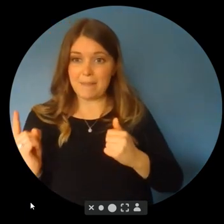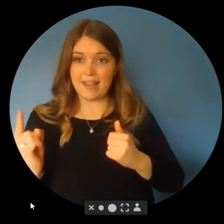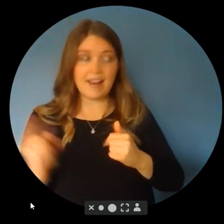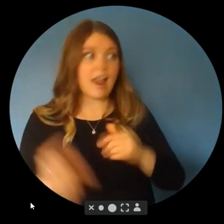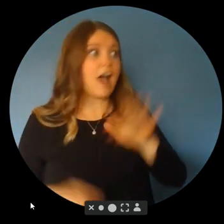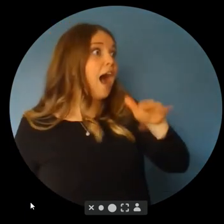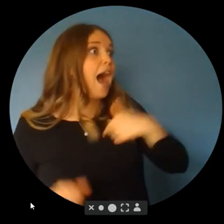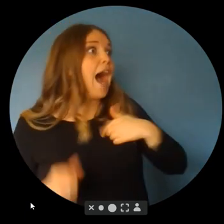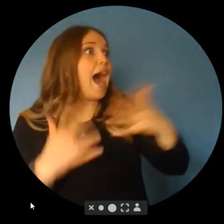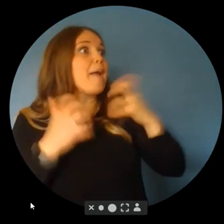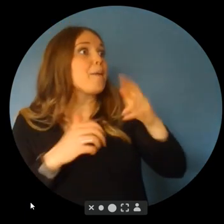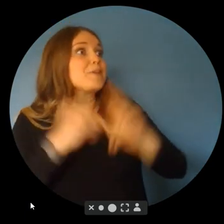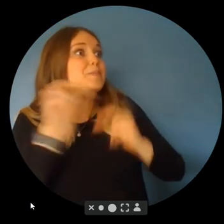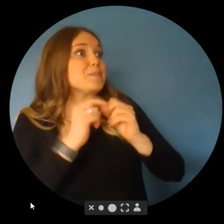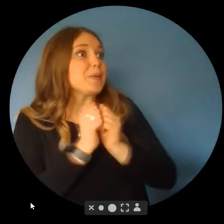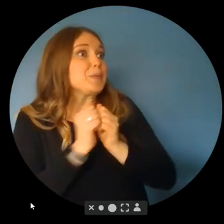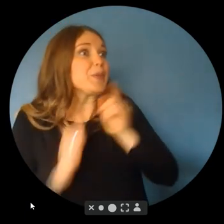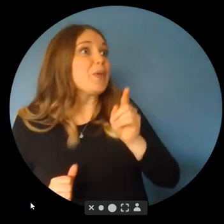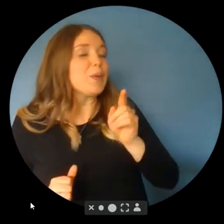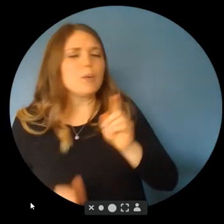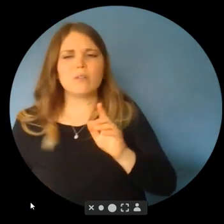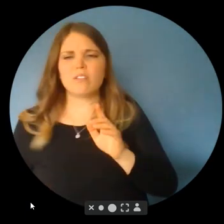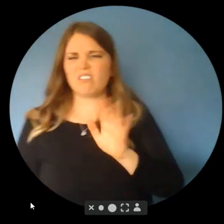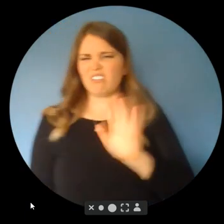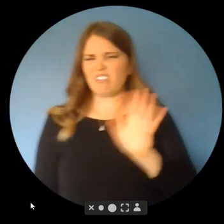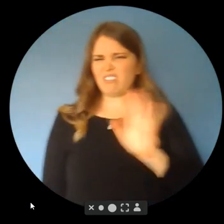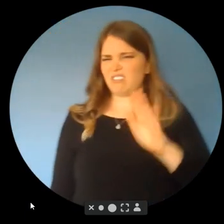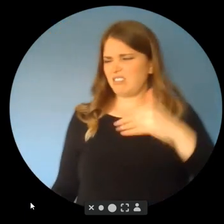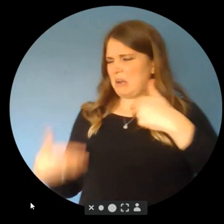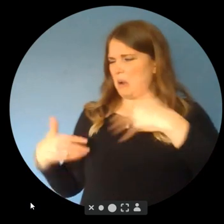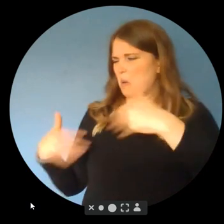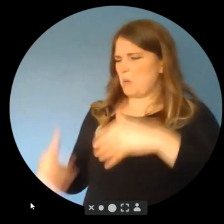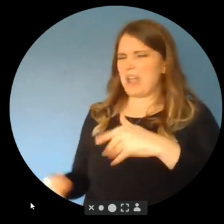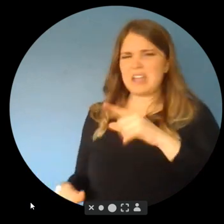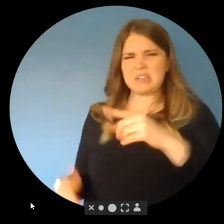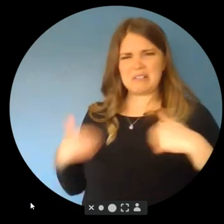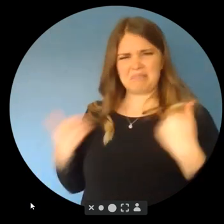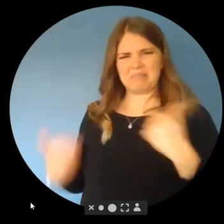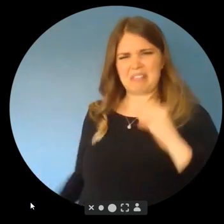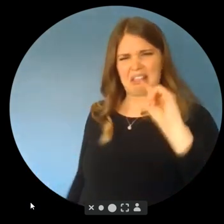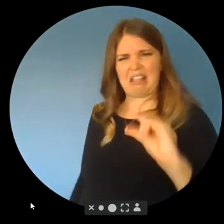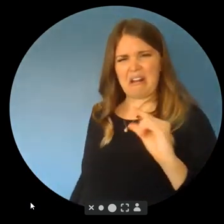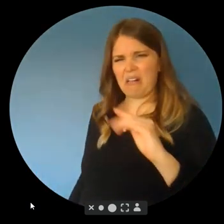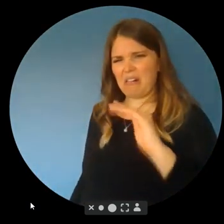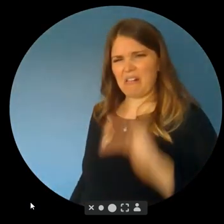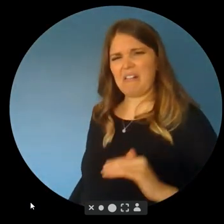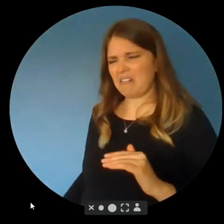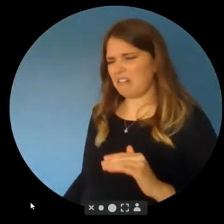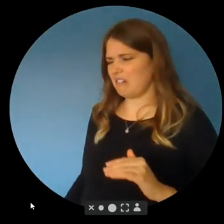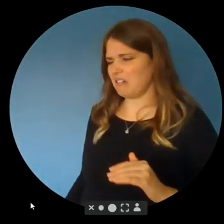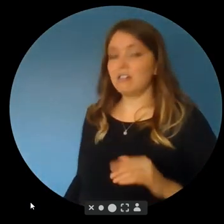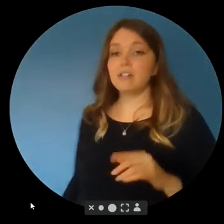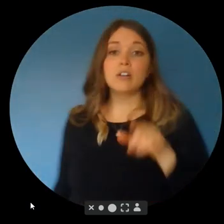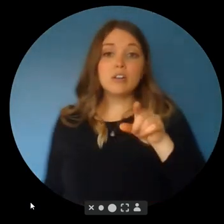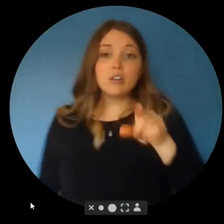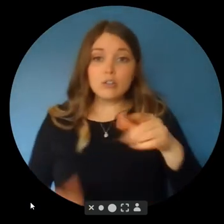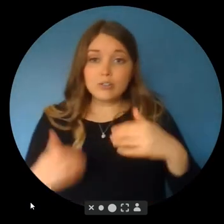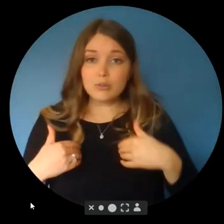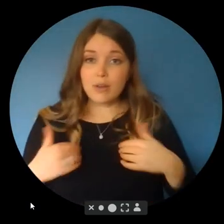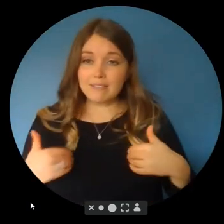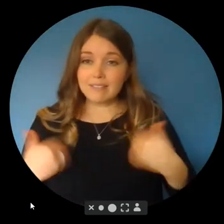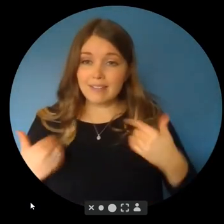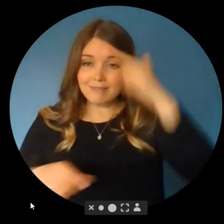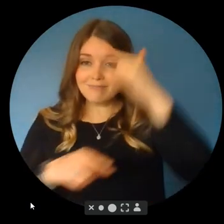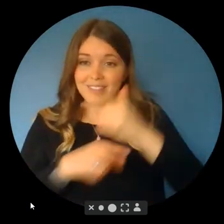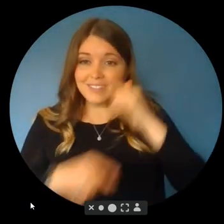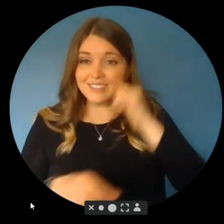say? Go away, you're too little. Do you have a little brother and sister? Yeah,